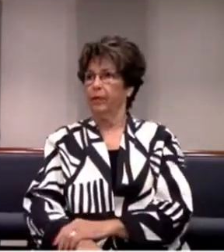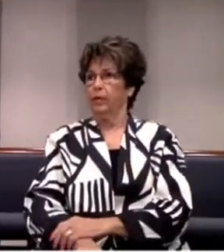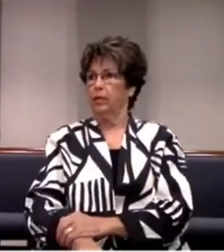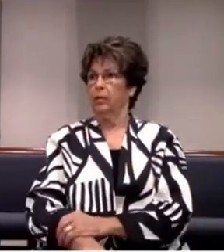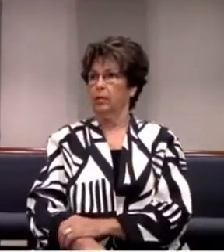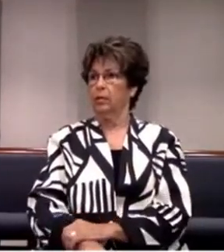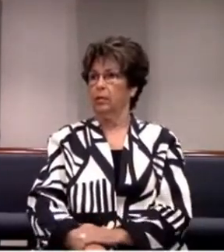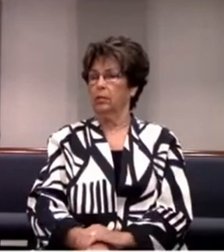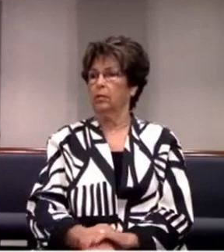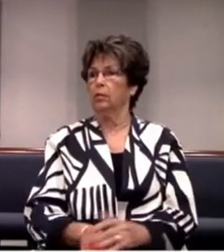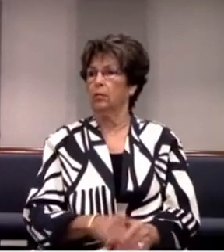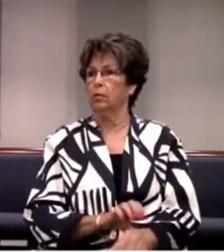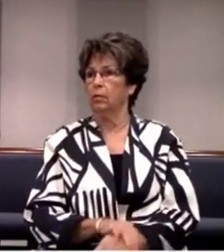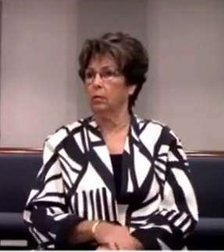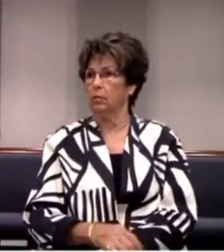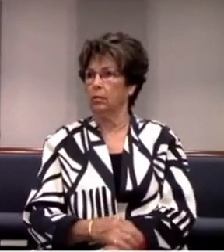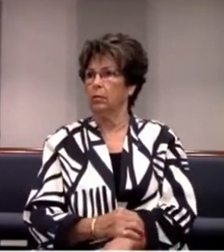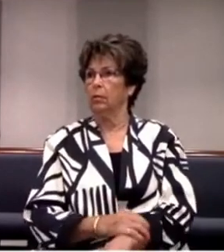again.